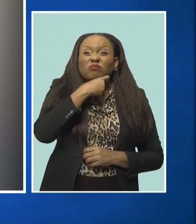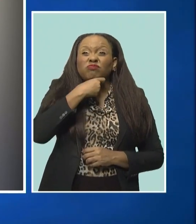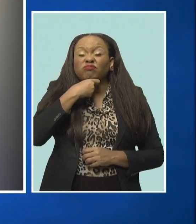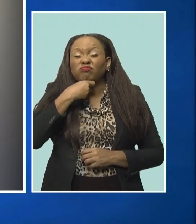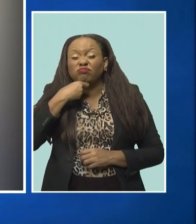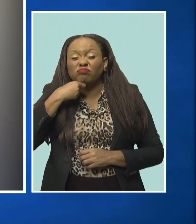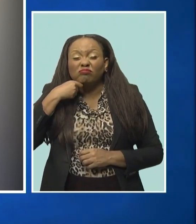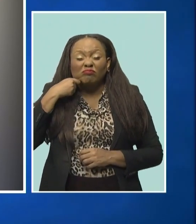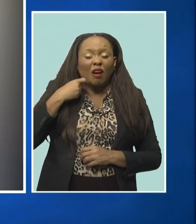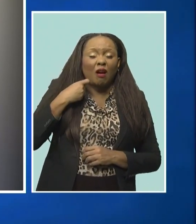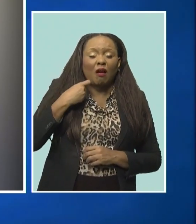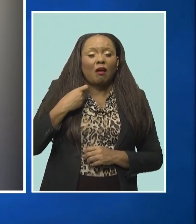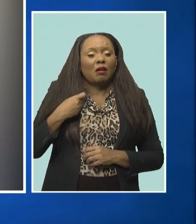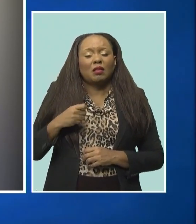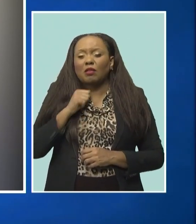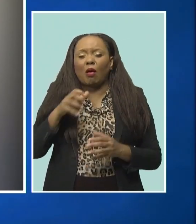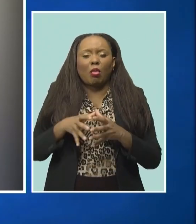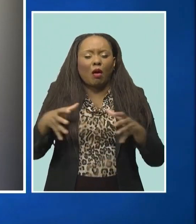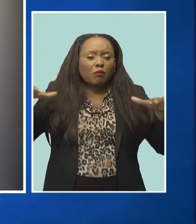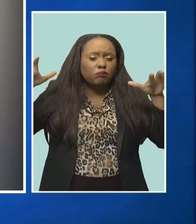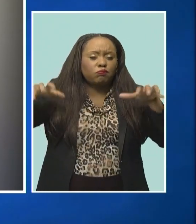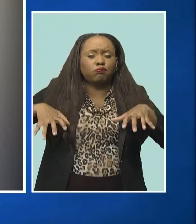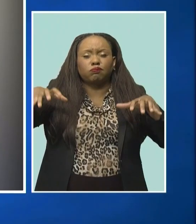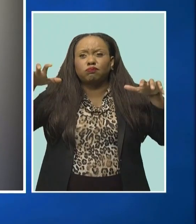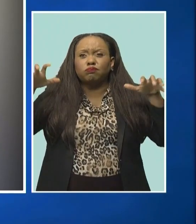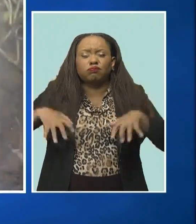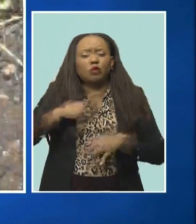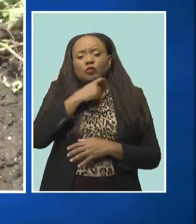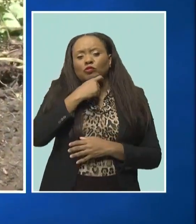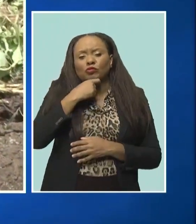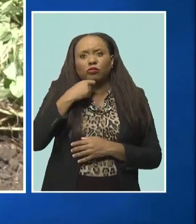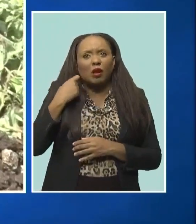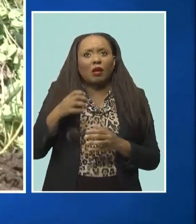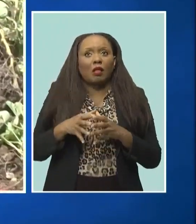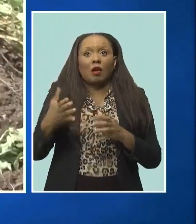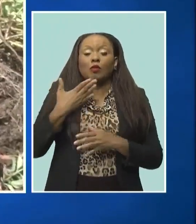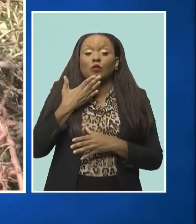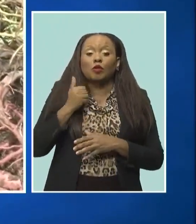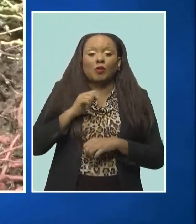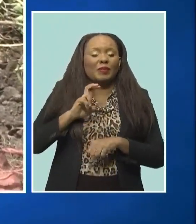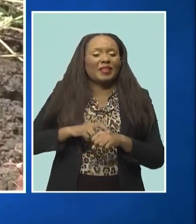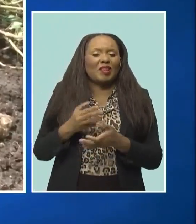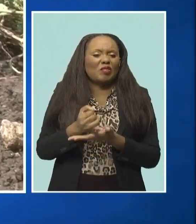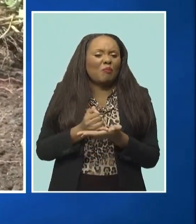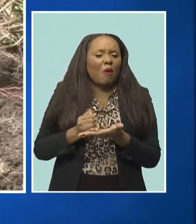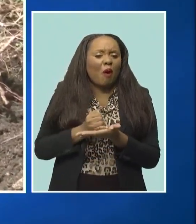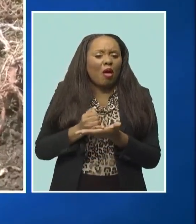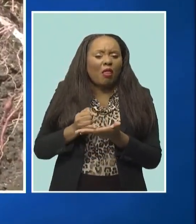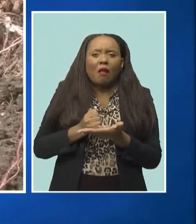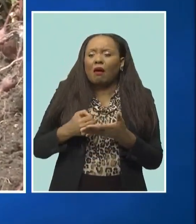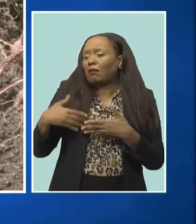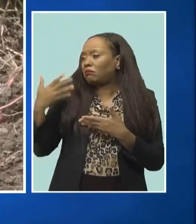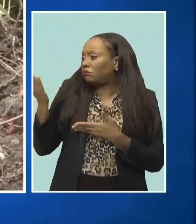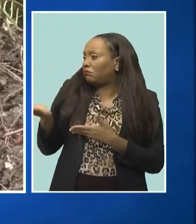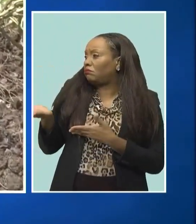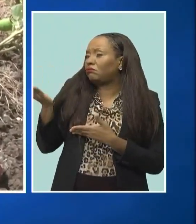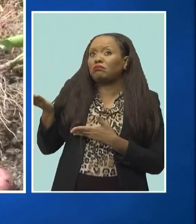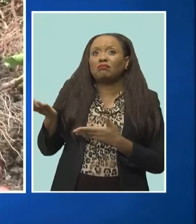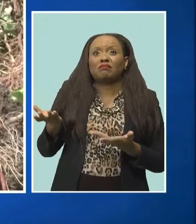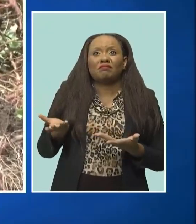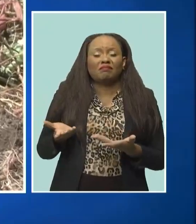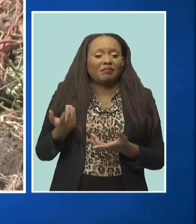talent in Barbados, and the program really provides the opportunity to showcase it. Well,